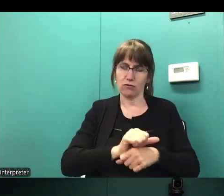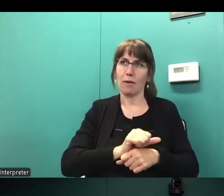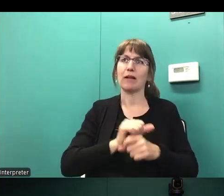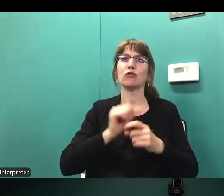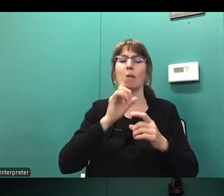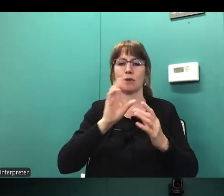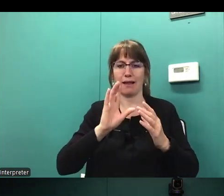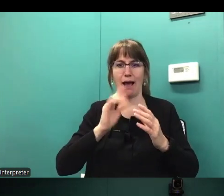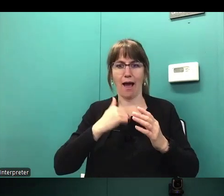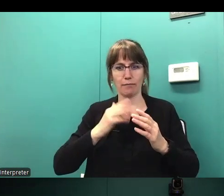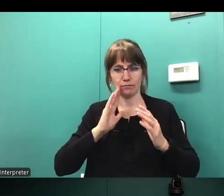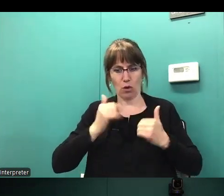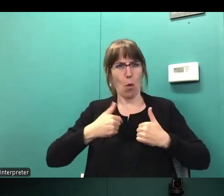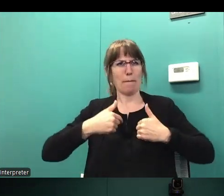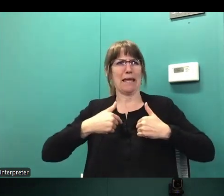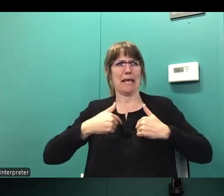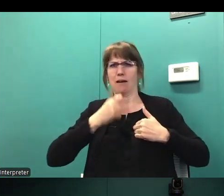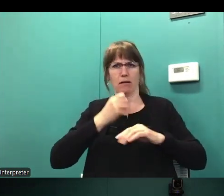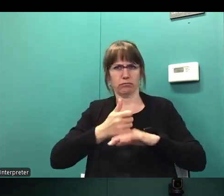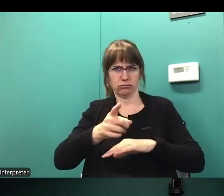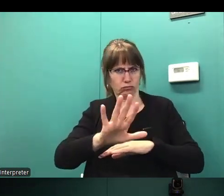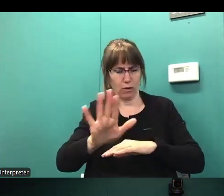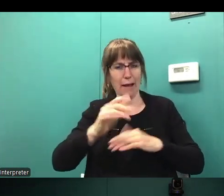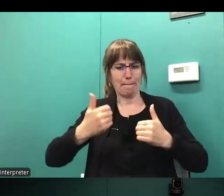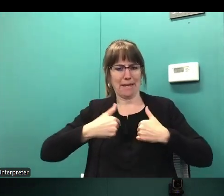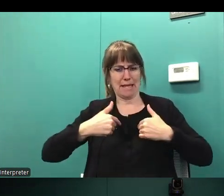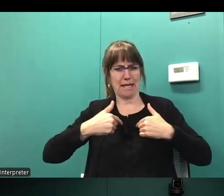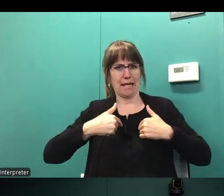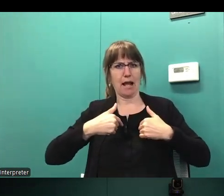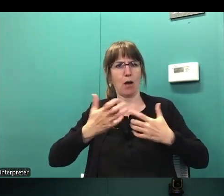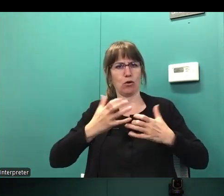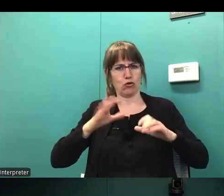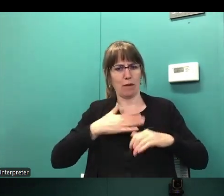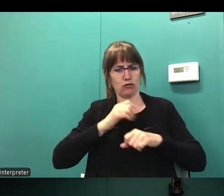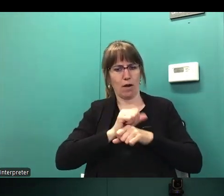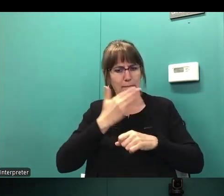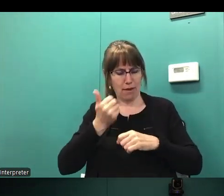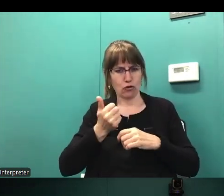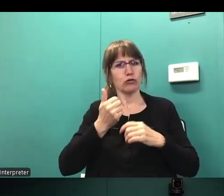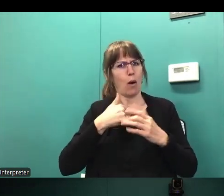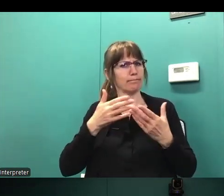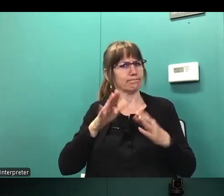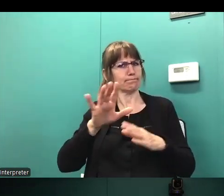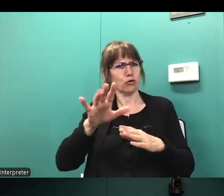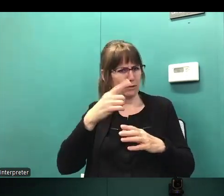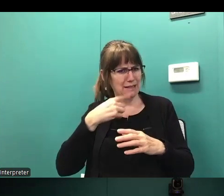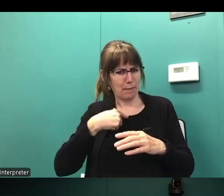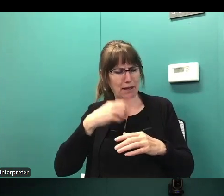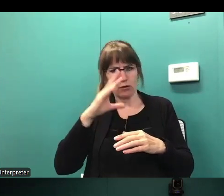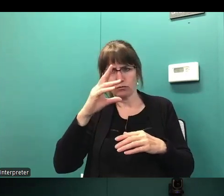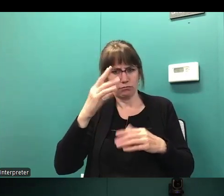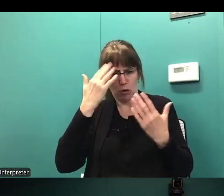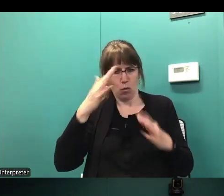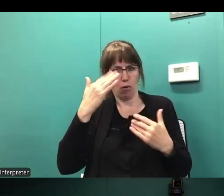No, I think that's really good. We've gotten really where immediately, if he doesn't know, he's like, I'm not quite sure. Could you repeat that again? Or like, we're getting